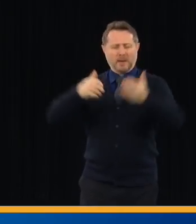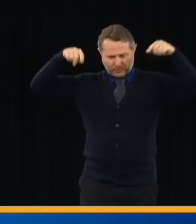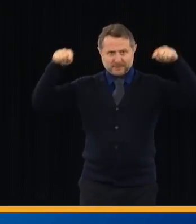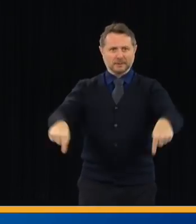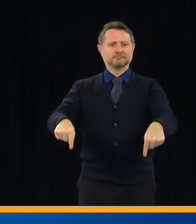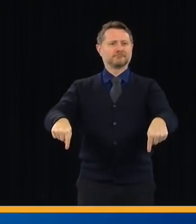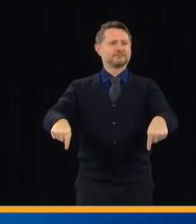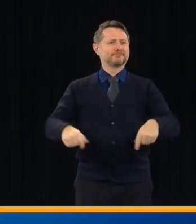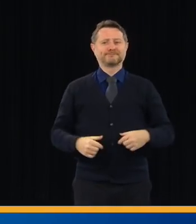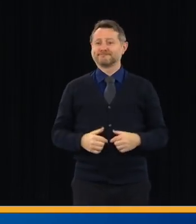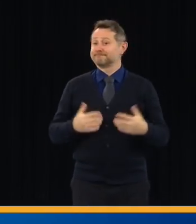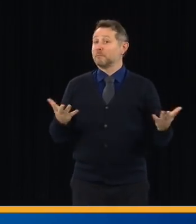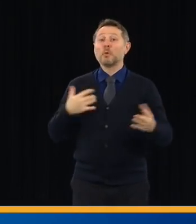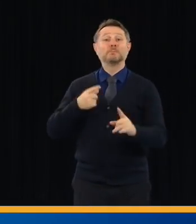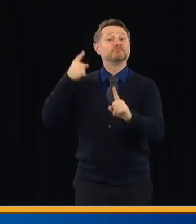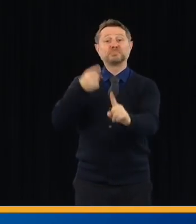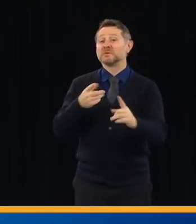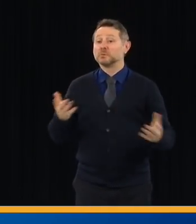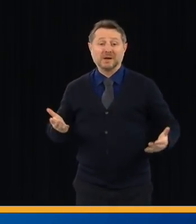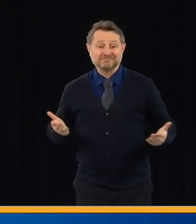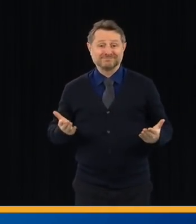the fire in New York,